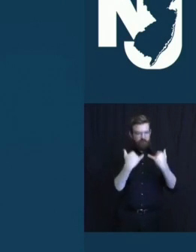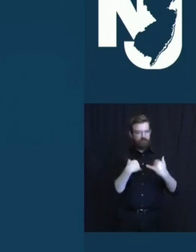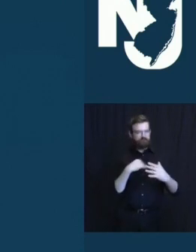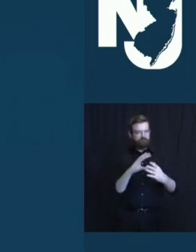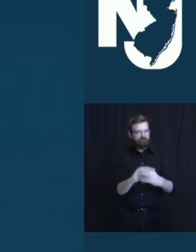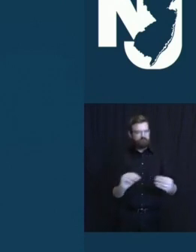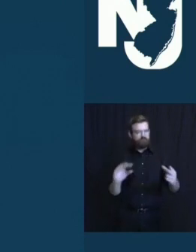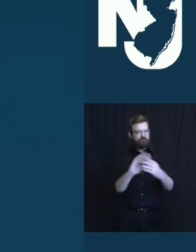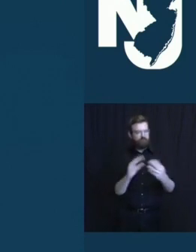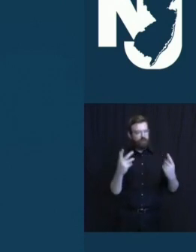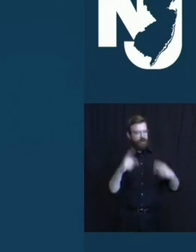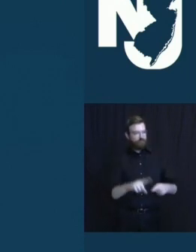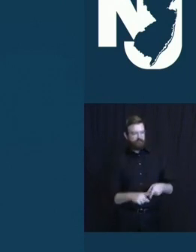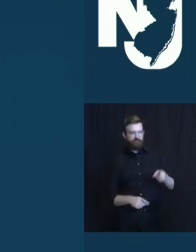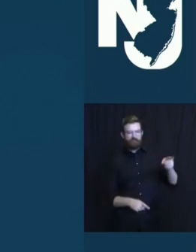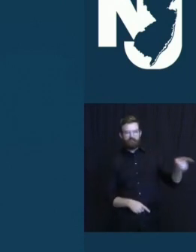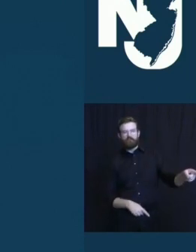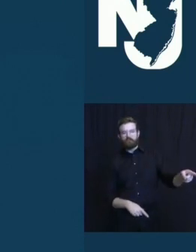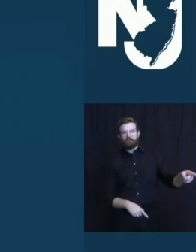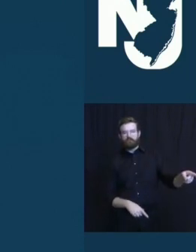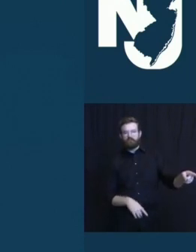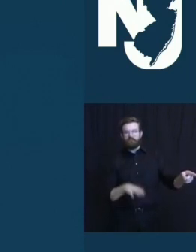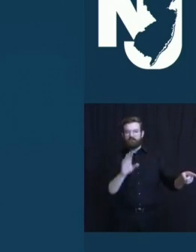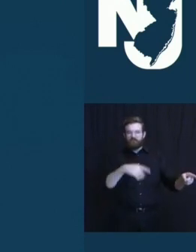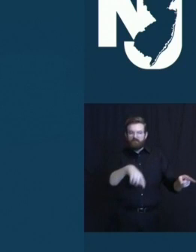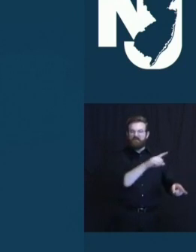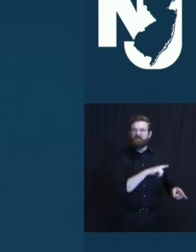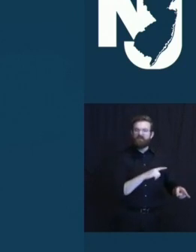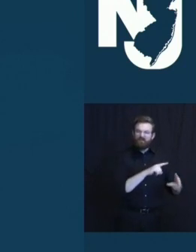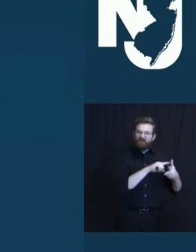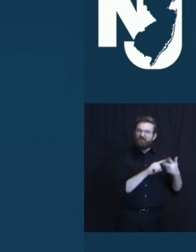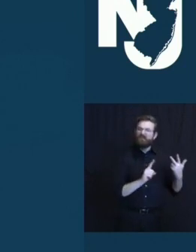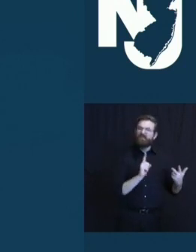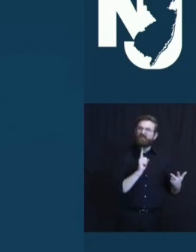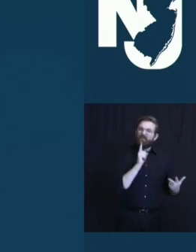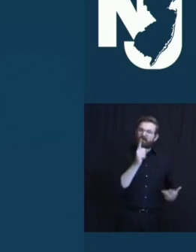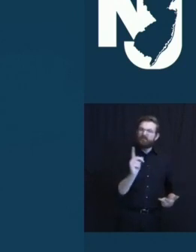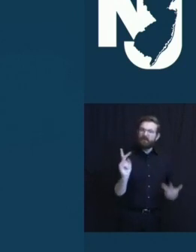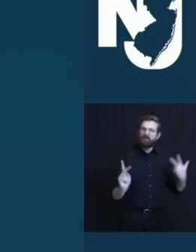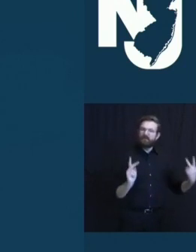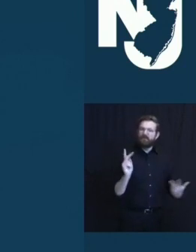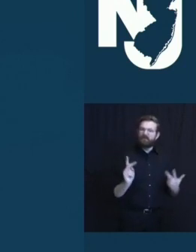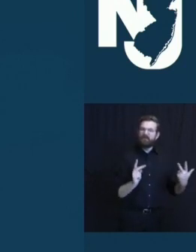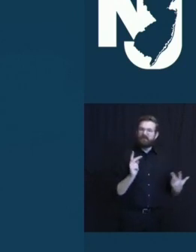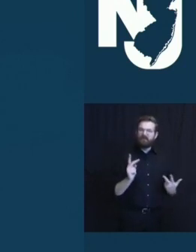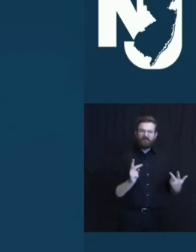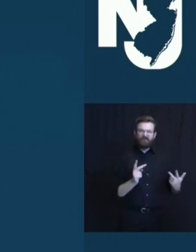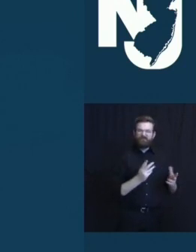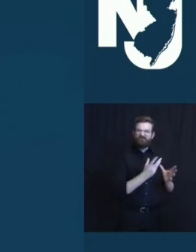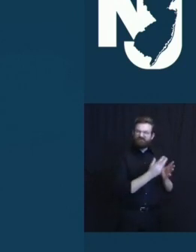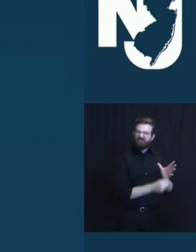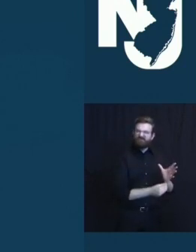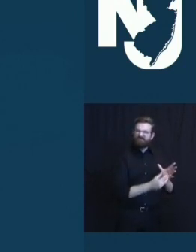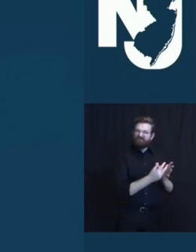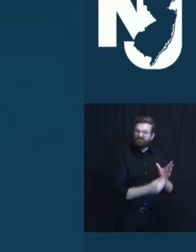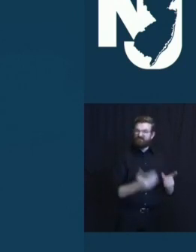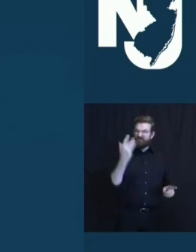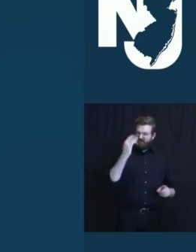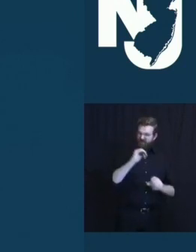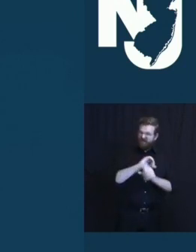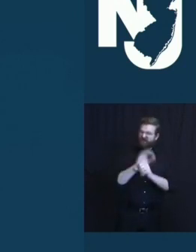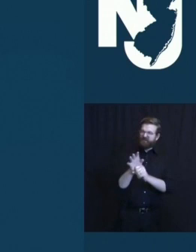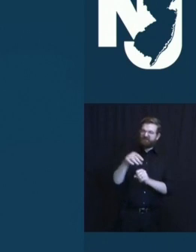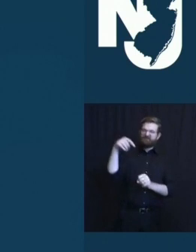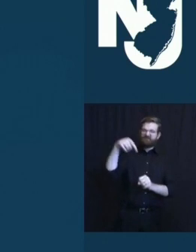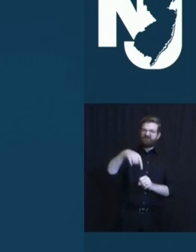in New Jersey. Susie was adopted from Michigan by her family after they fled to the United States from Hungary